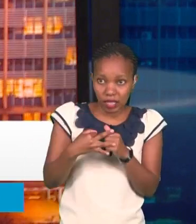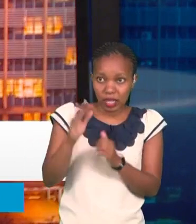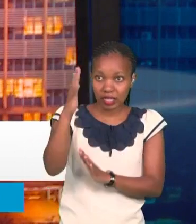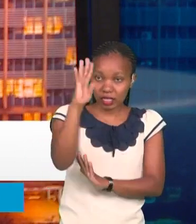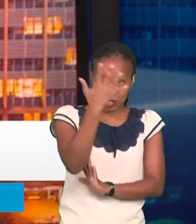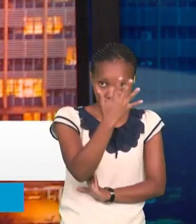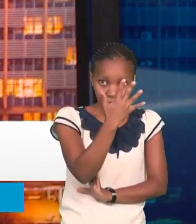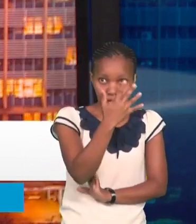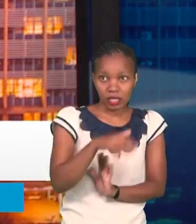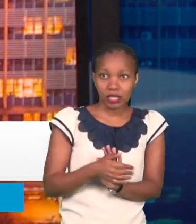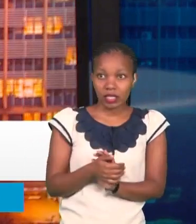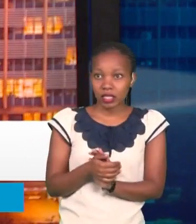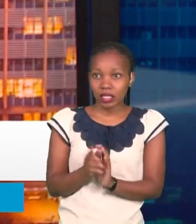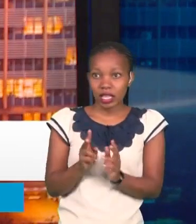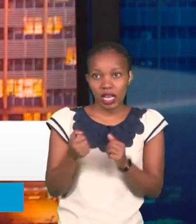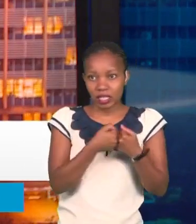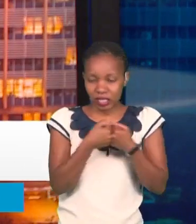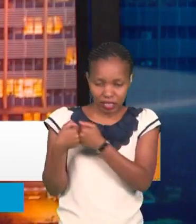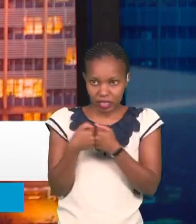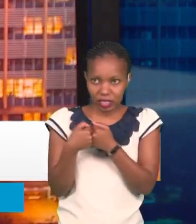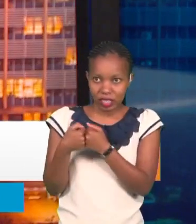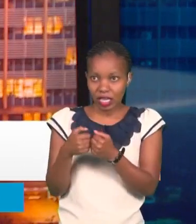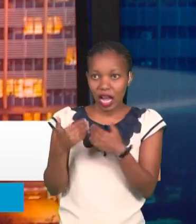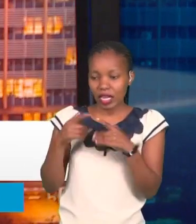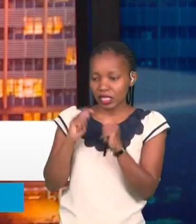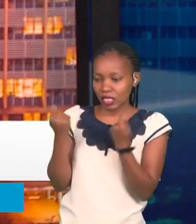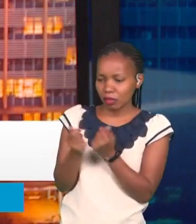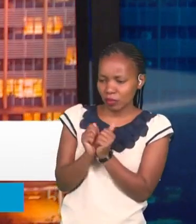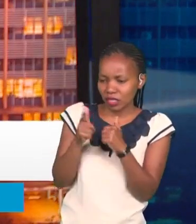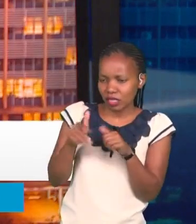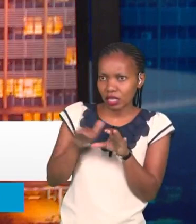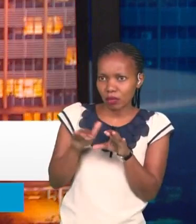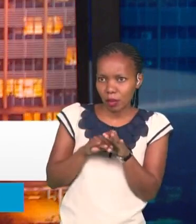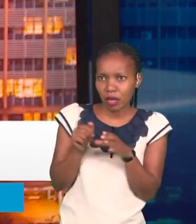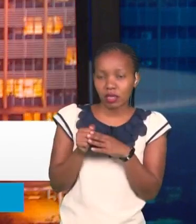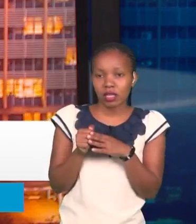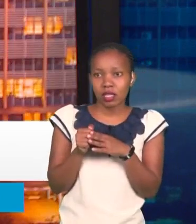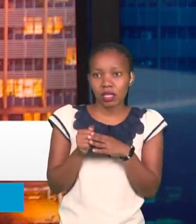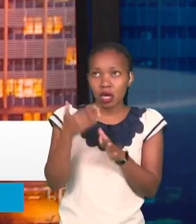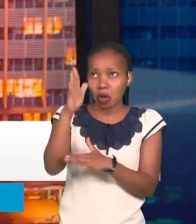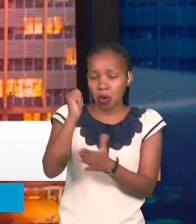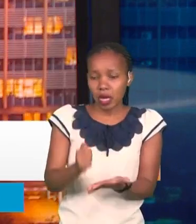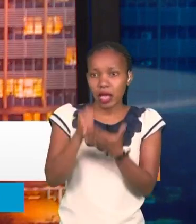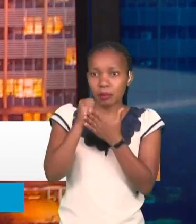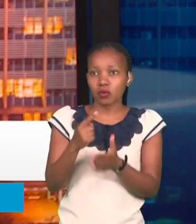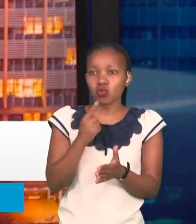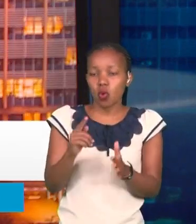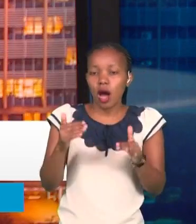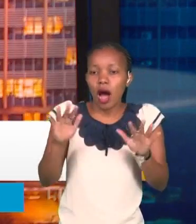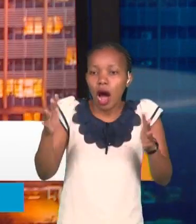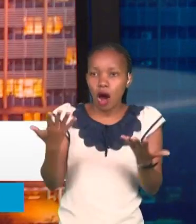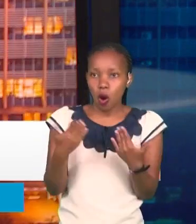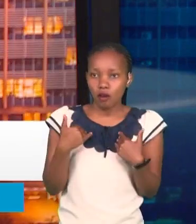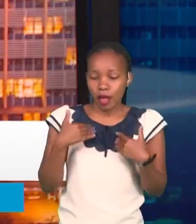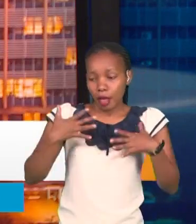great amount of challenge. I had a team of 16 from Nairobi, and we hacked it by God's help and grace. Yes. So how do we have the